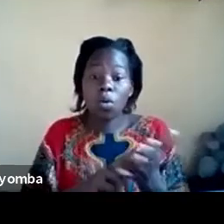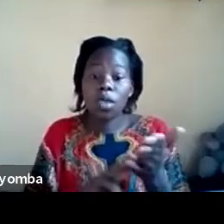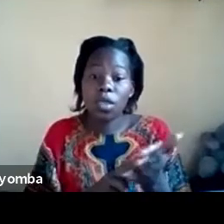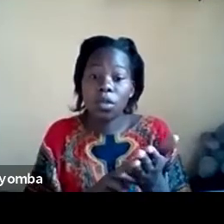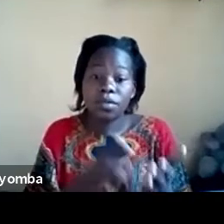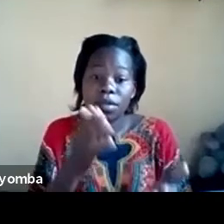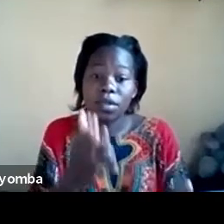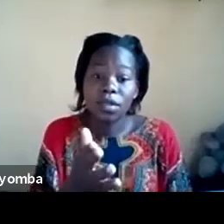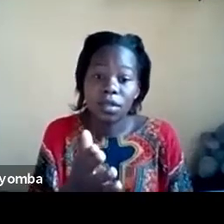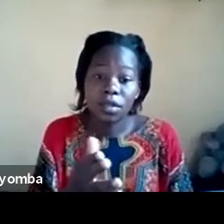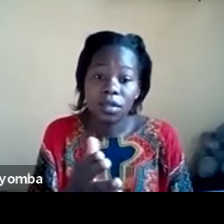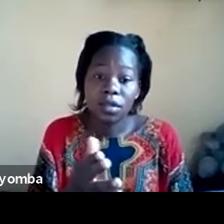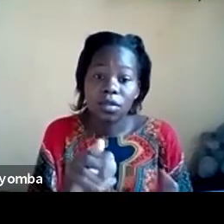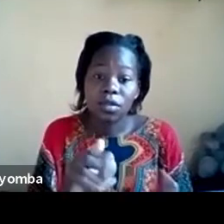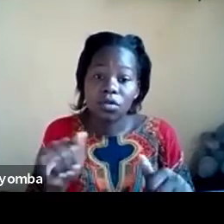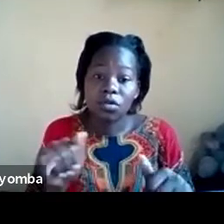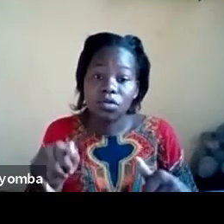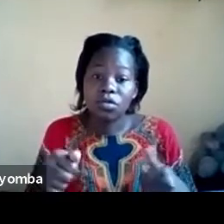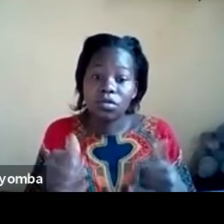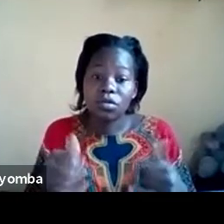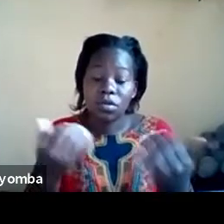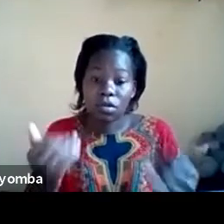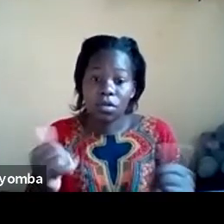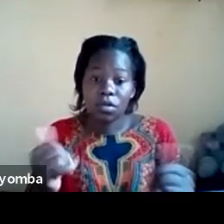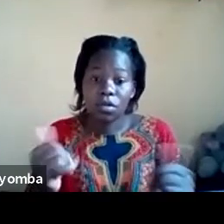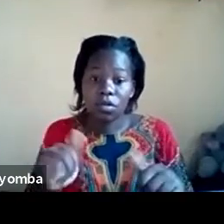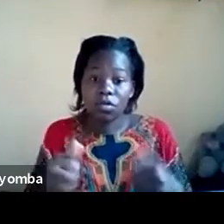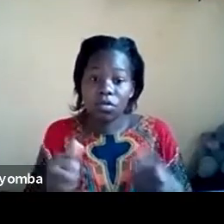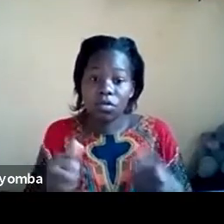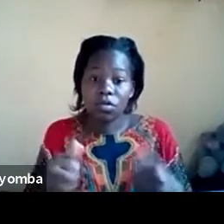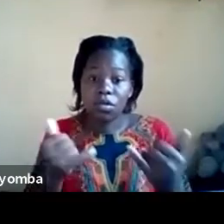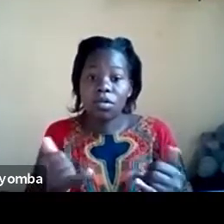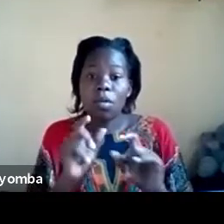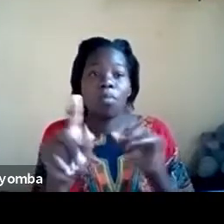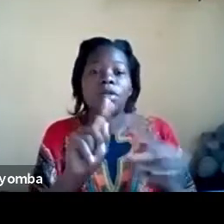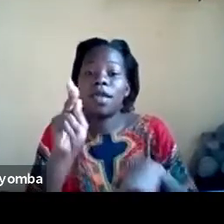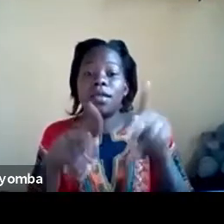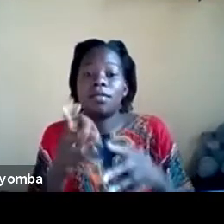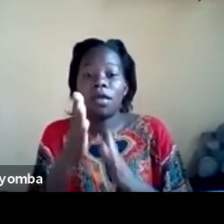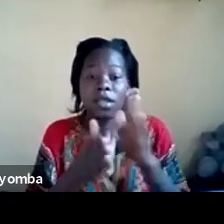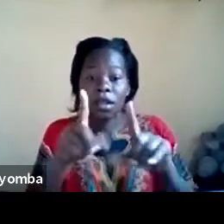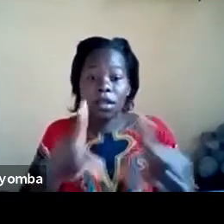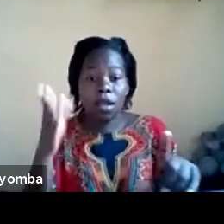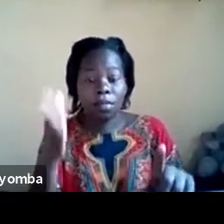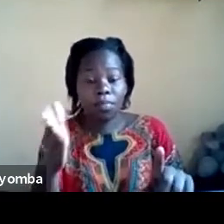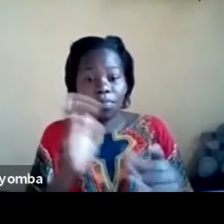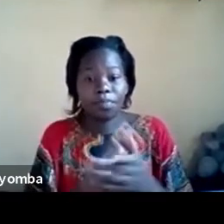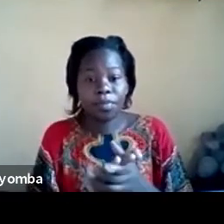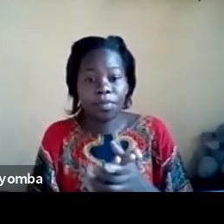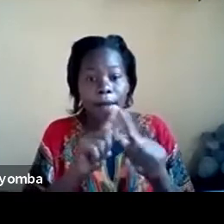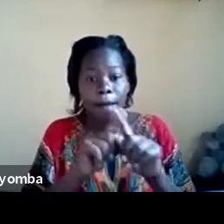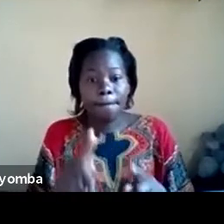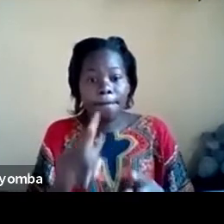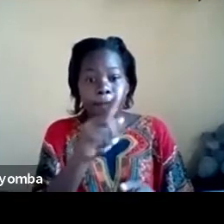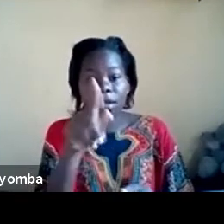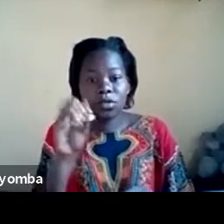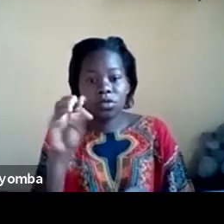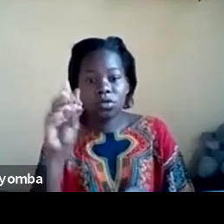trying to be very, to reach as many people as possible. We have sign language on standby, but the Zoom link also